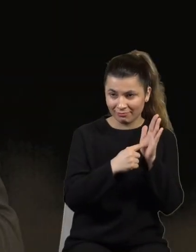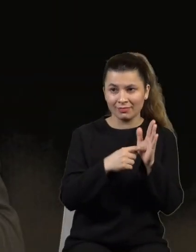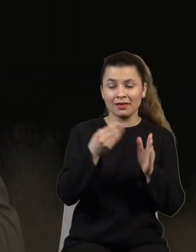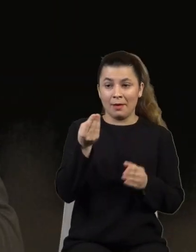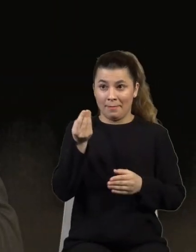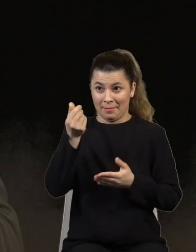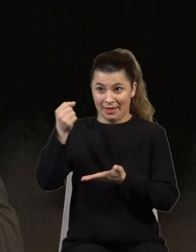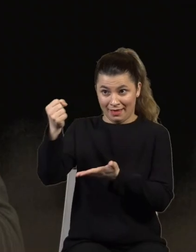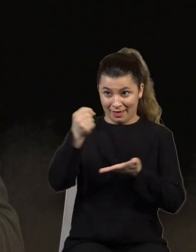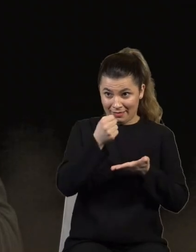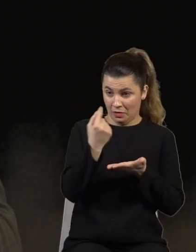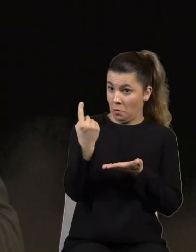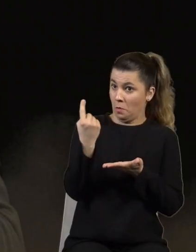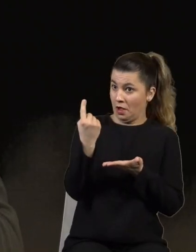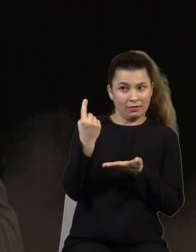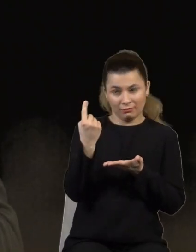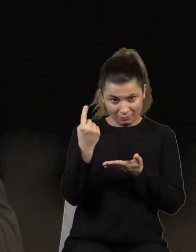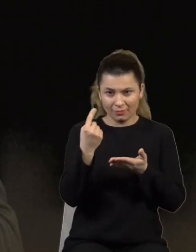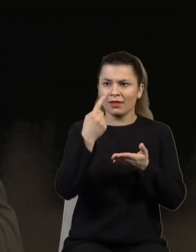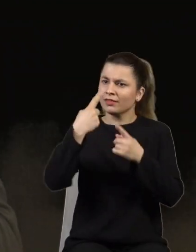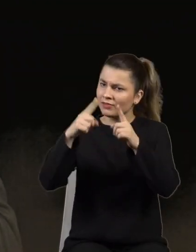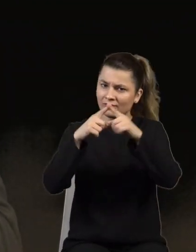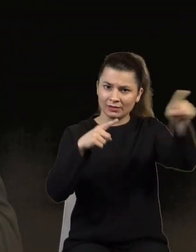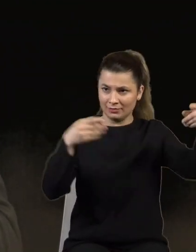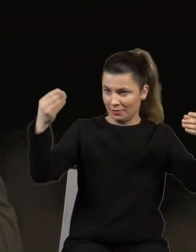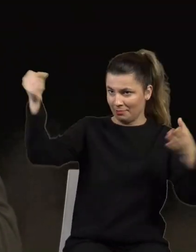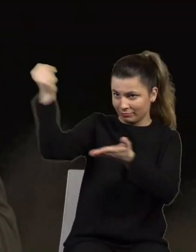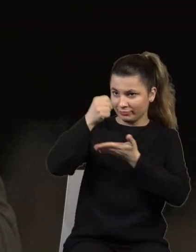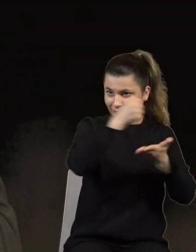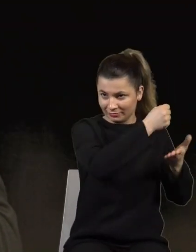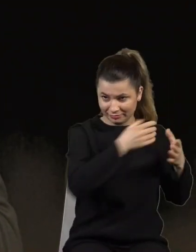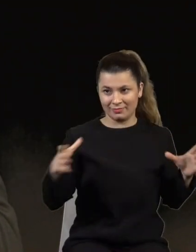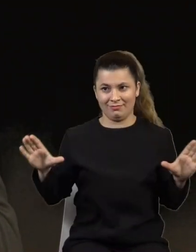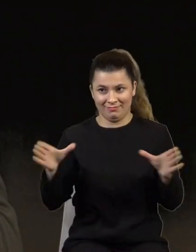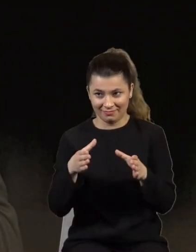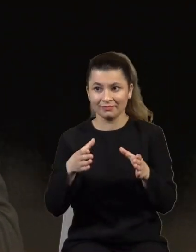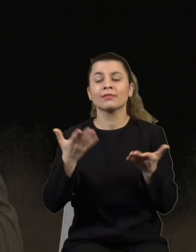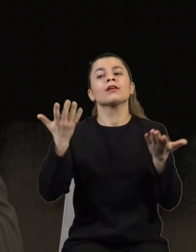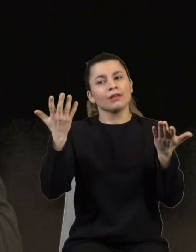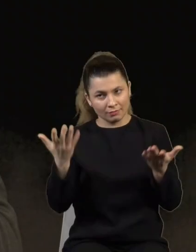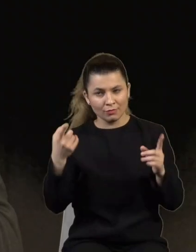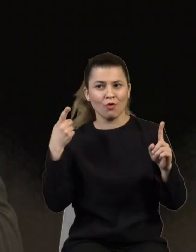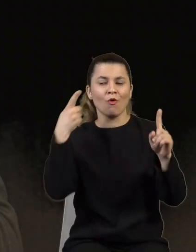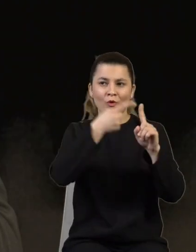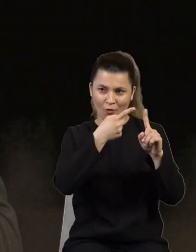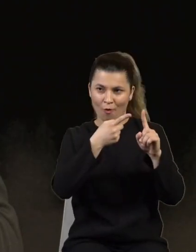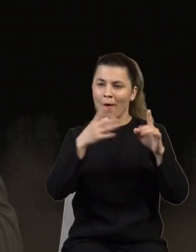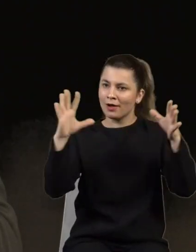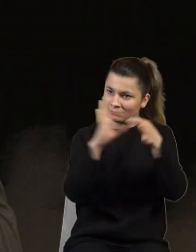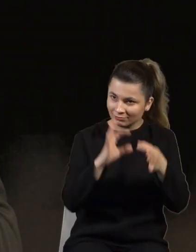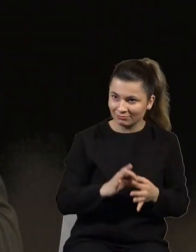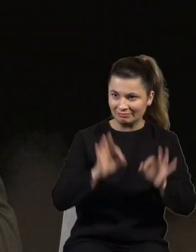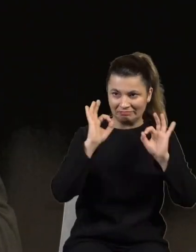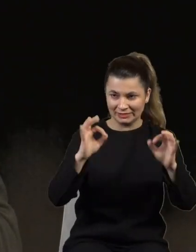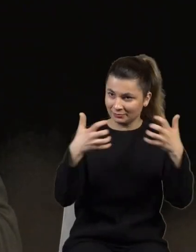often what we're seeing is that there's a discontinuity between national objectives and EU objectives. We see this at cohesion level as well. We see